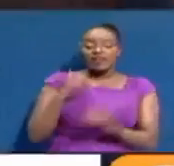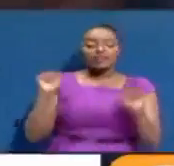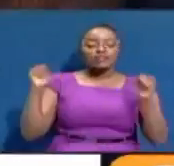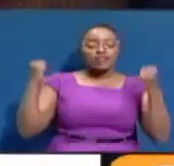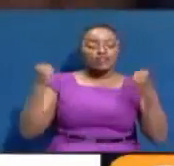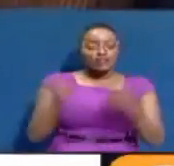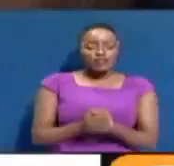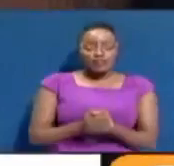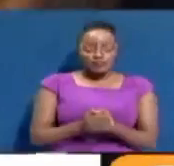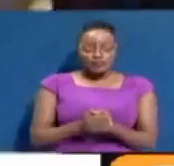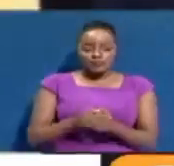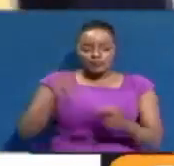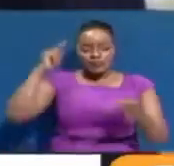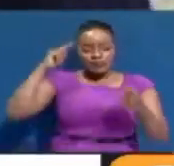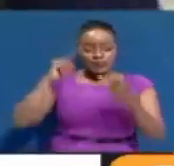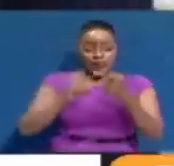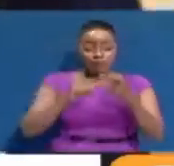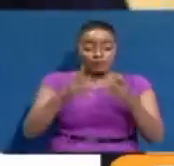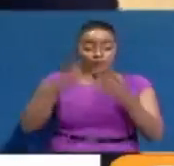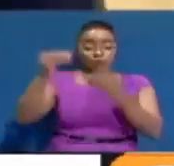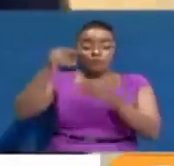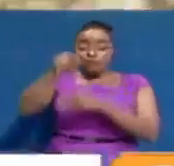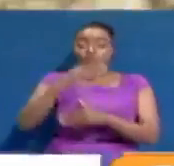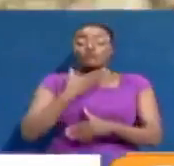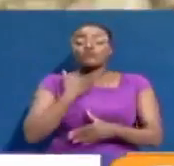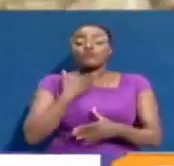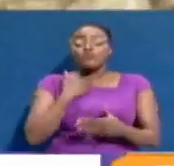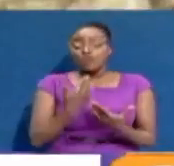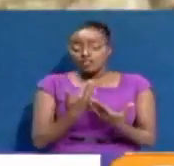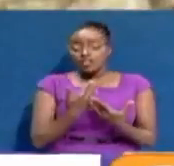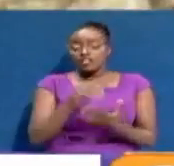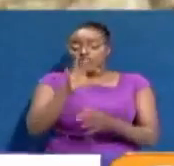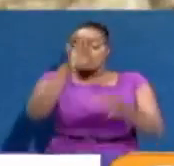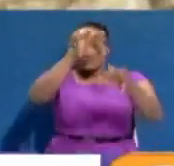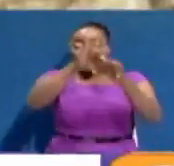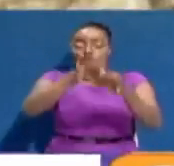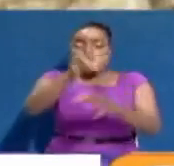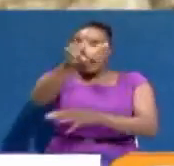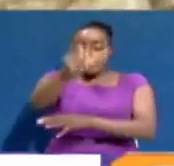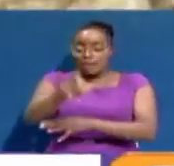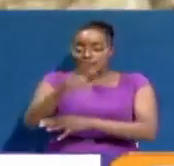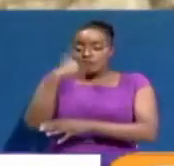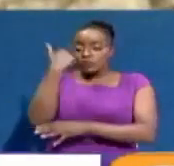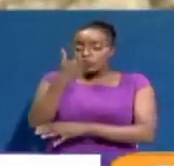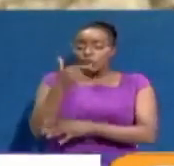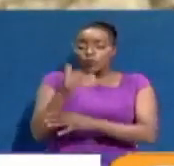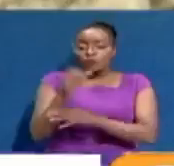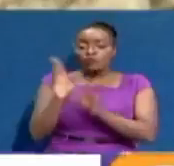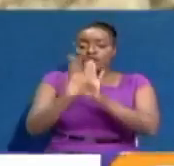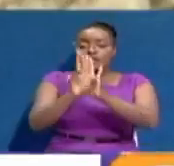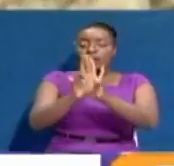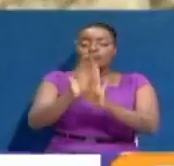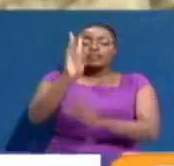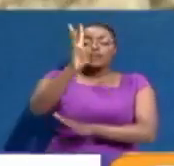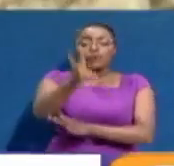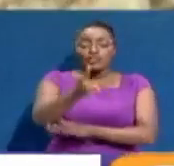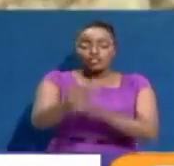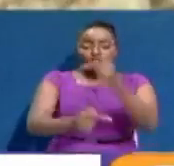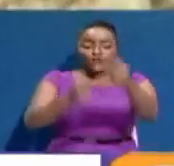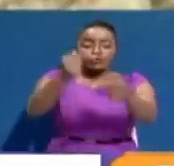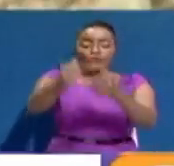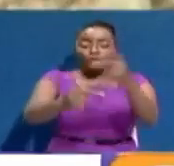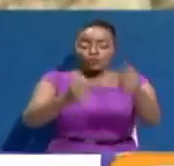safe. Lengo lake kwenda huko alitaka ati ajichakulie mtu ambaye atamsimamia